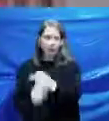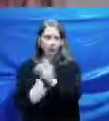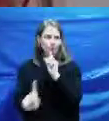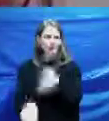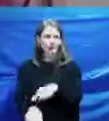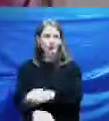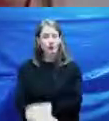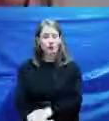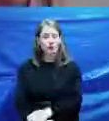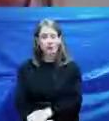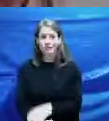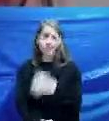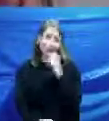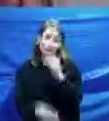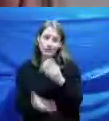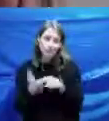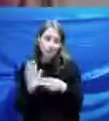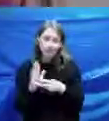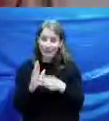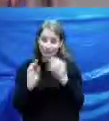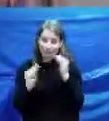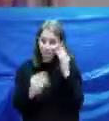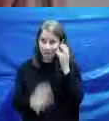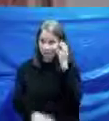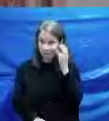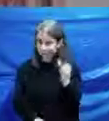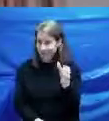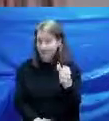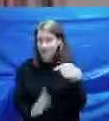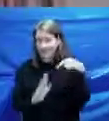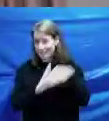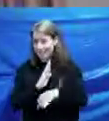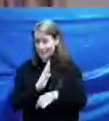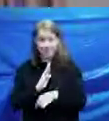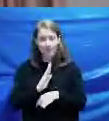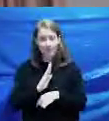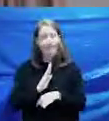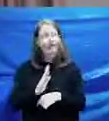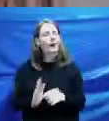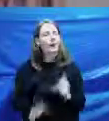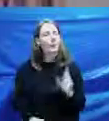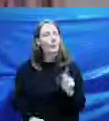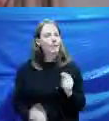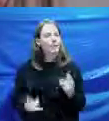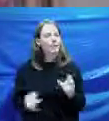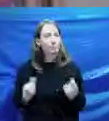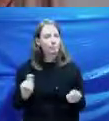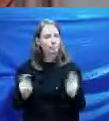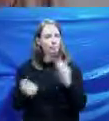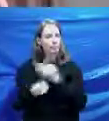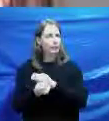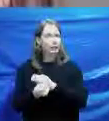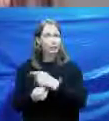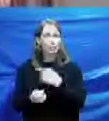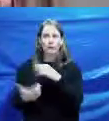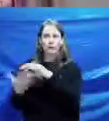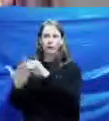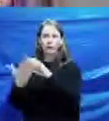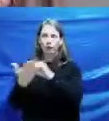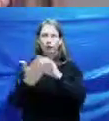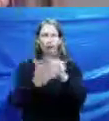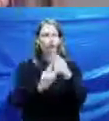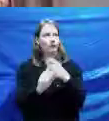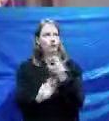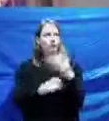time. But now what we're doing is kind of what we've learned from some of our international partners, competitors, which is to